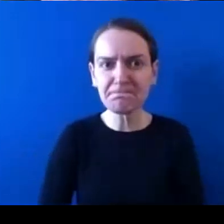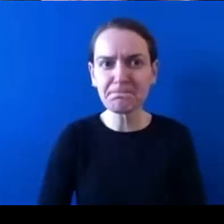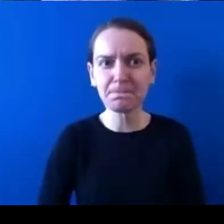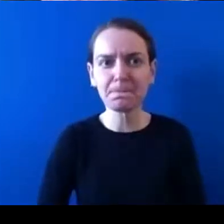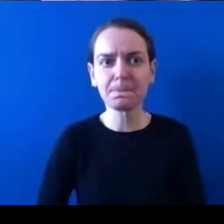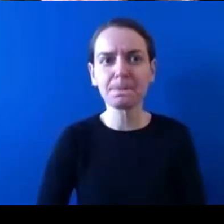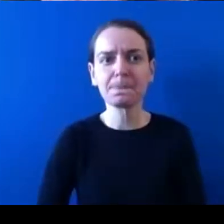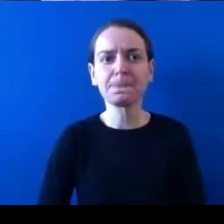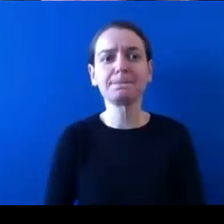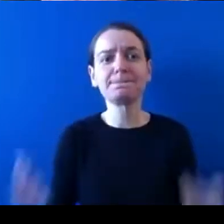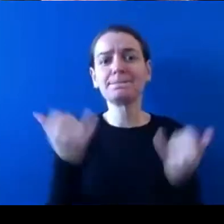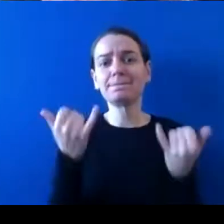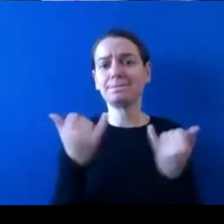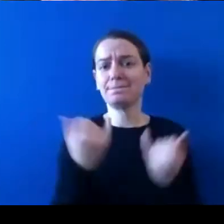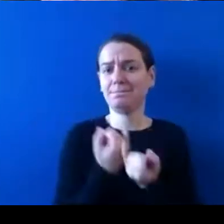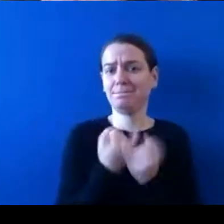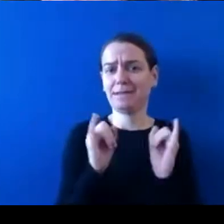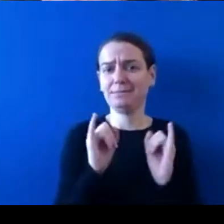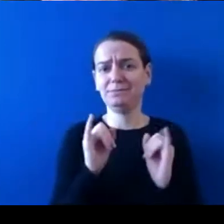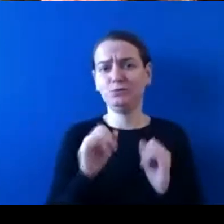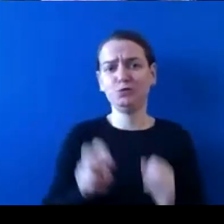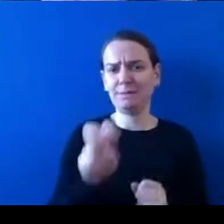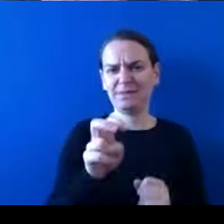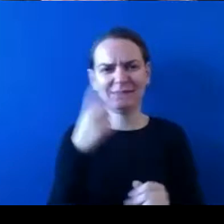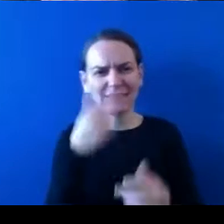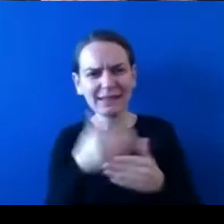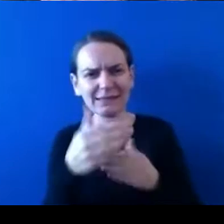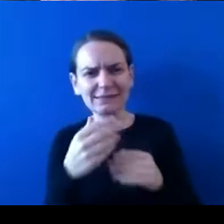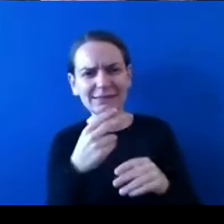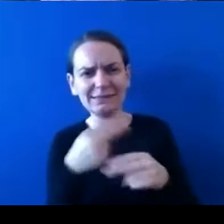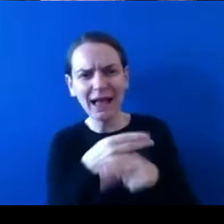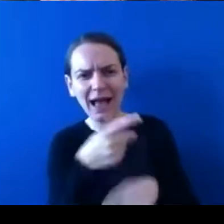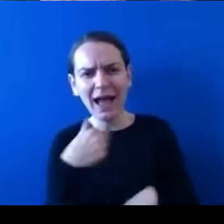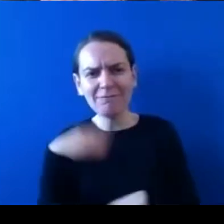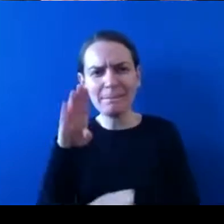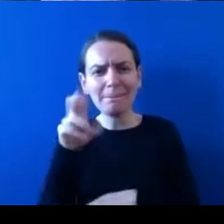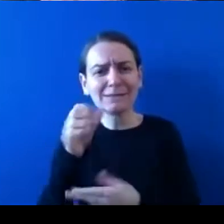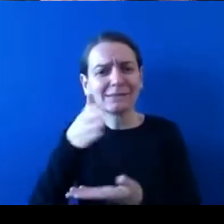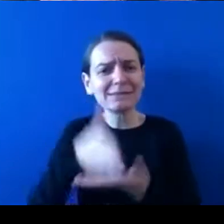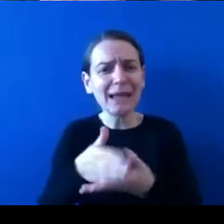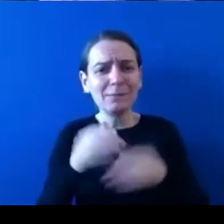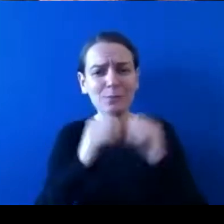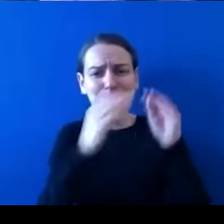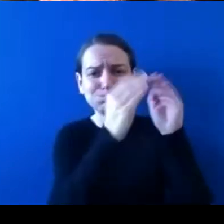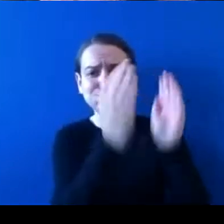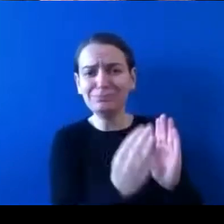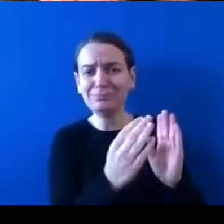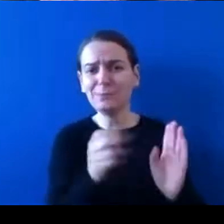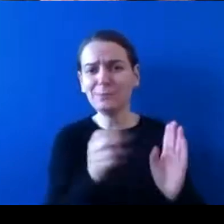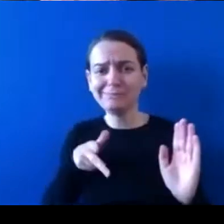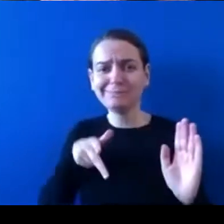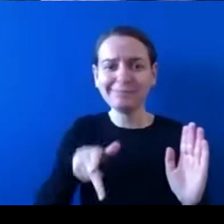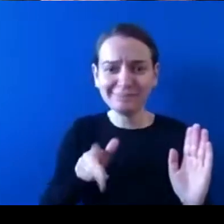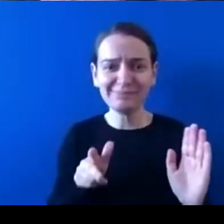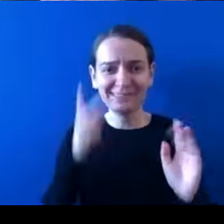Plan your routes. Start trying to figure out the routes on your own. And when you're going out with a family or friends, you plan the travel